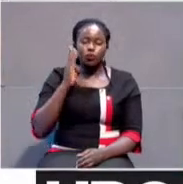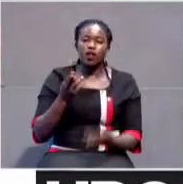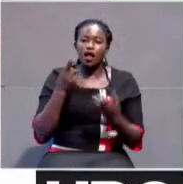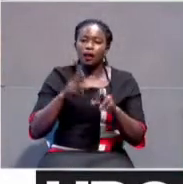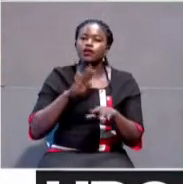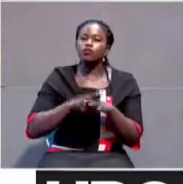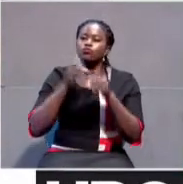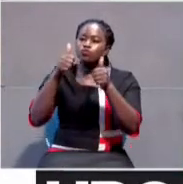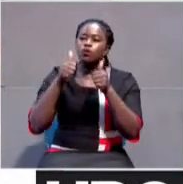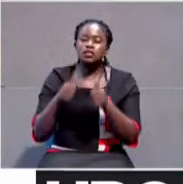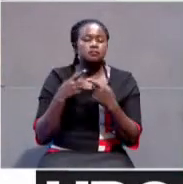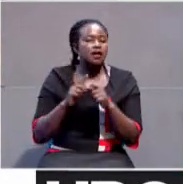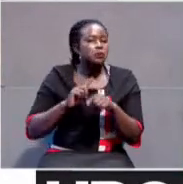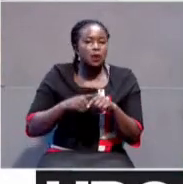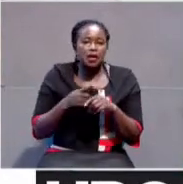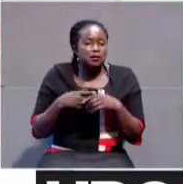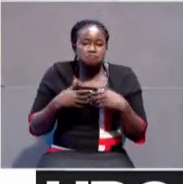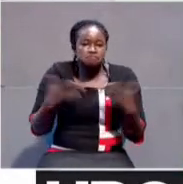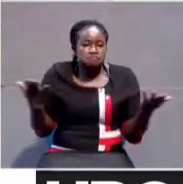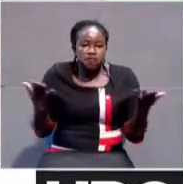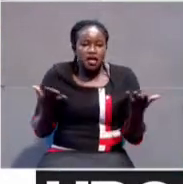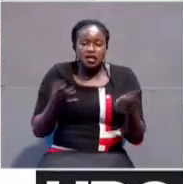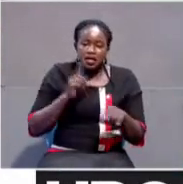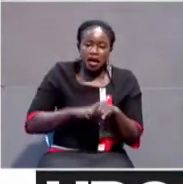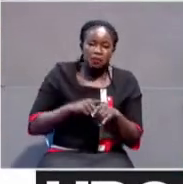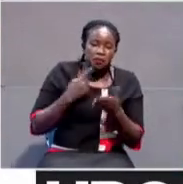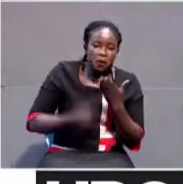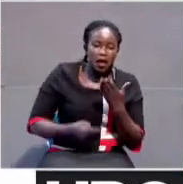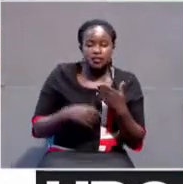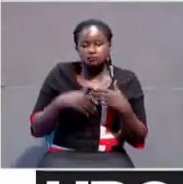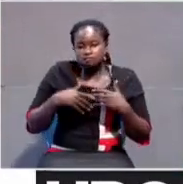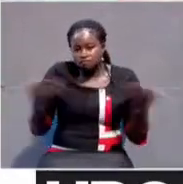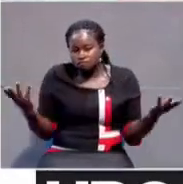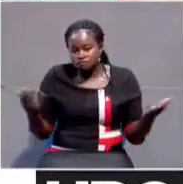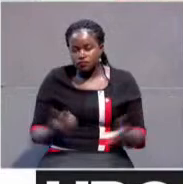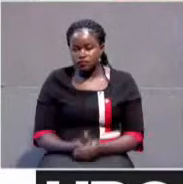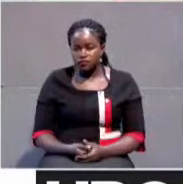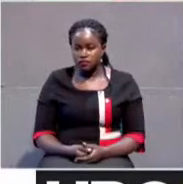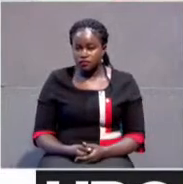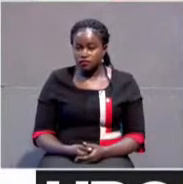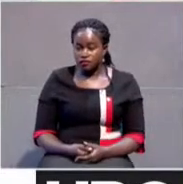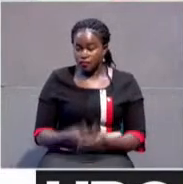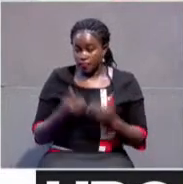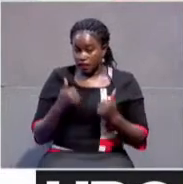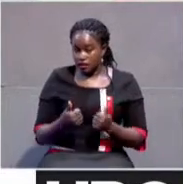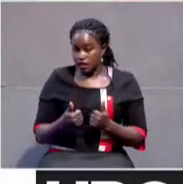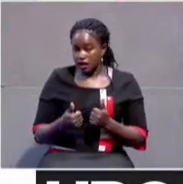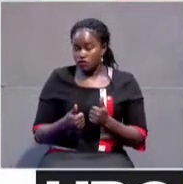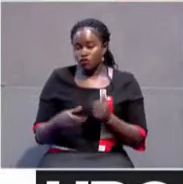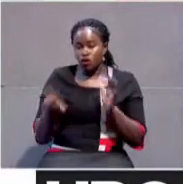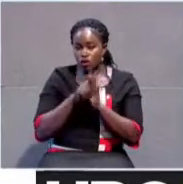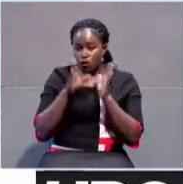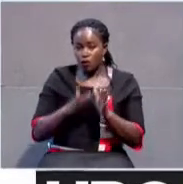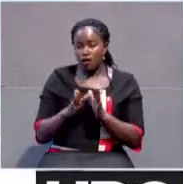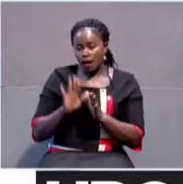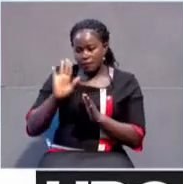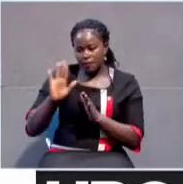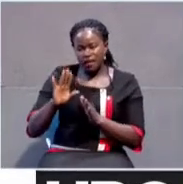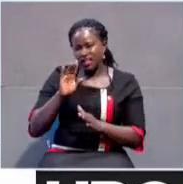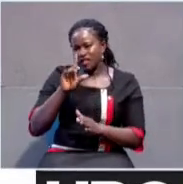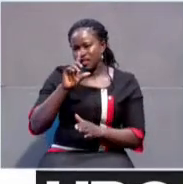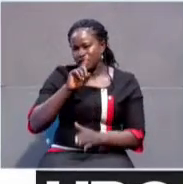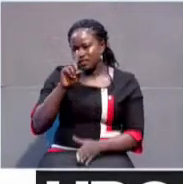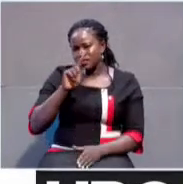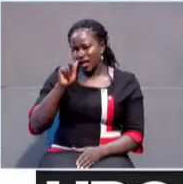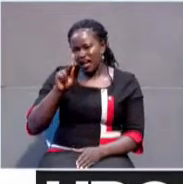she did not indicate the exact date and time when the judgment will be delivered. Aaron Chizazake's lawyer, however, was not happy with